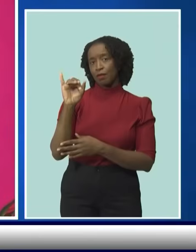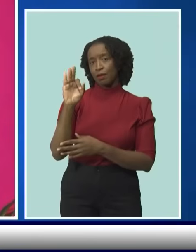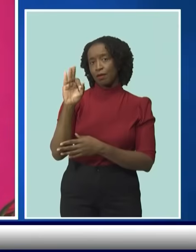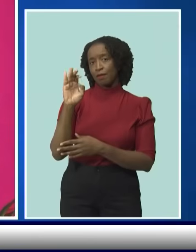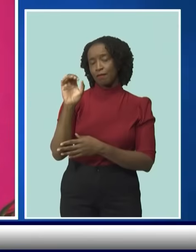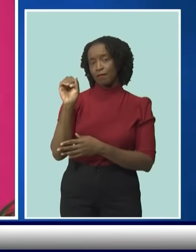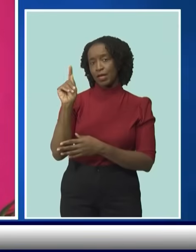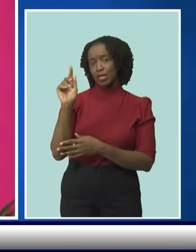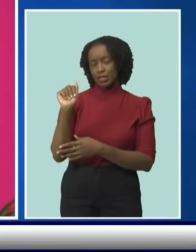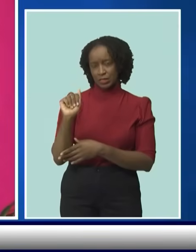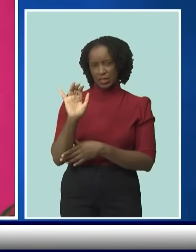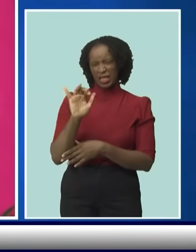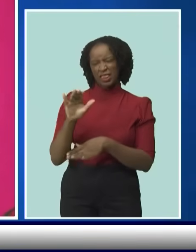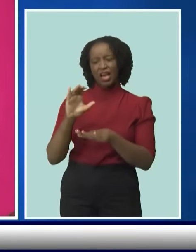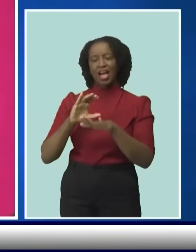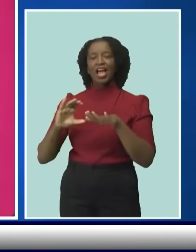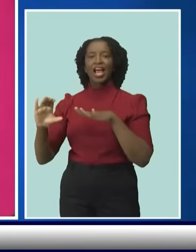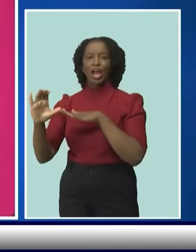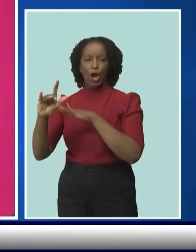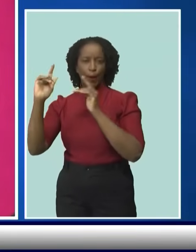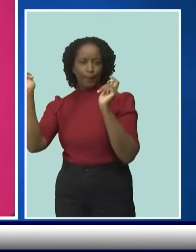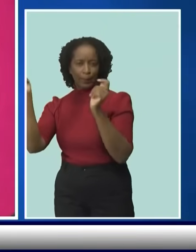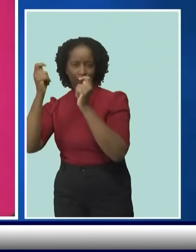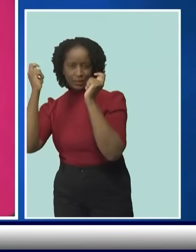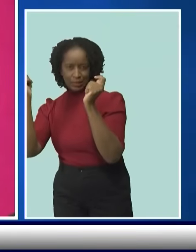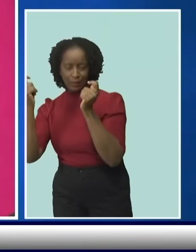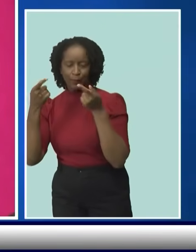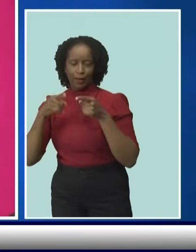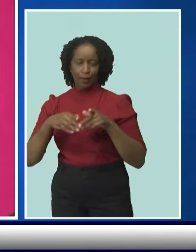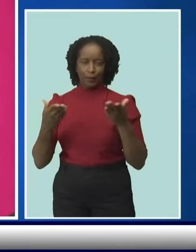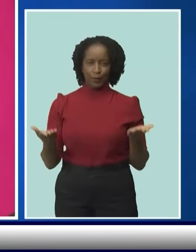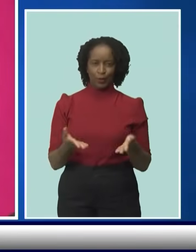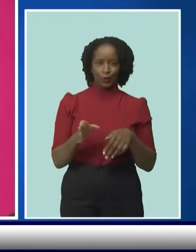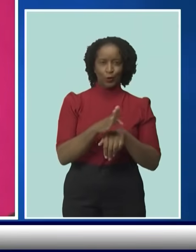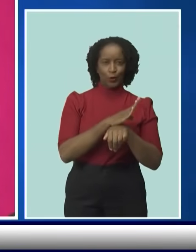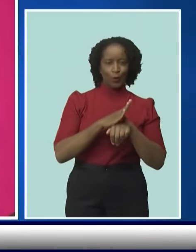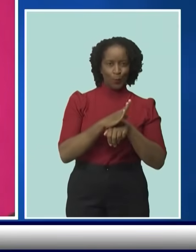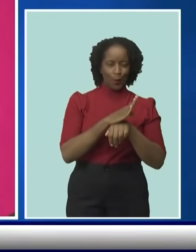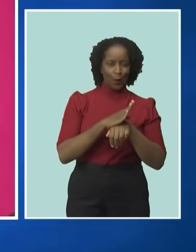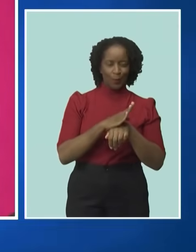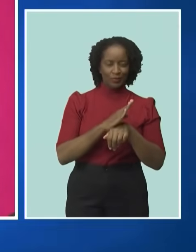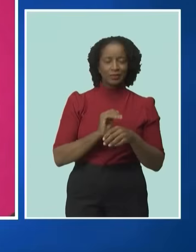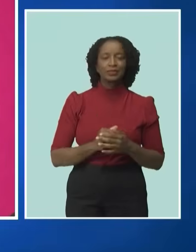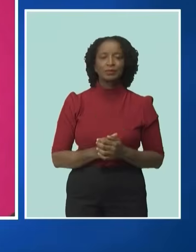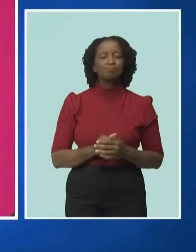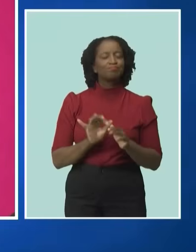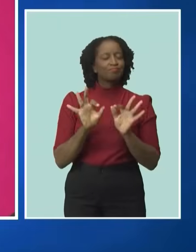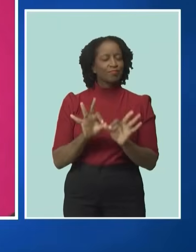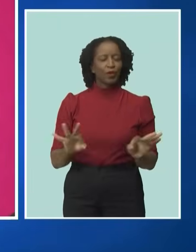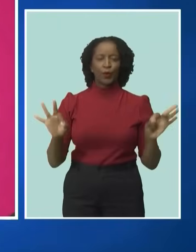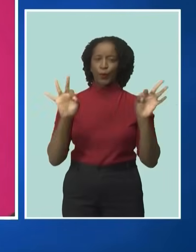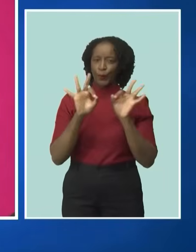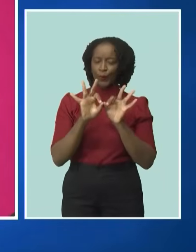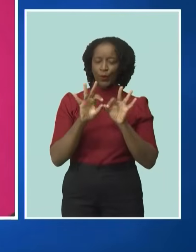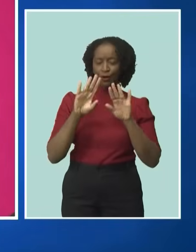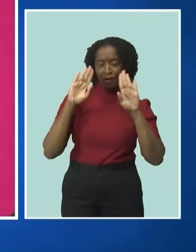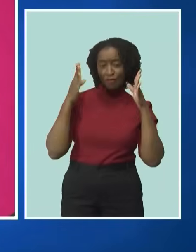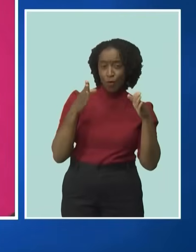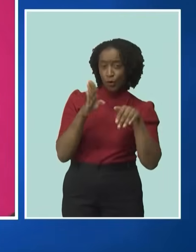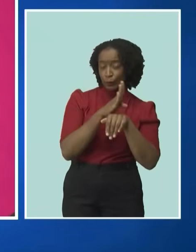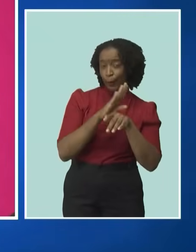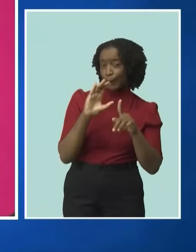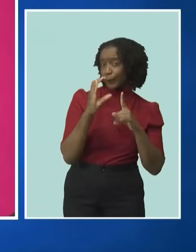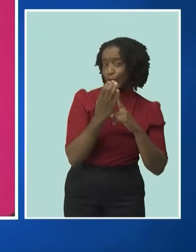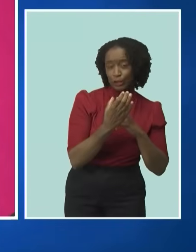Barbados, not a Barbados festival with regional components. And it is very important to remember that as we